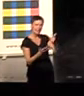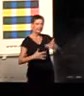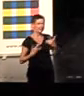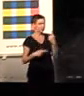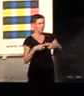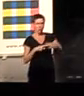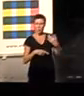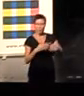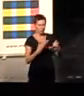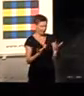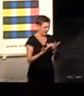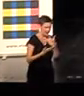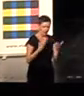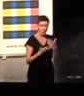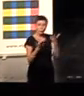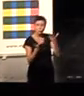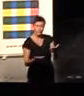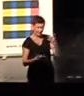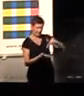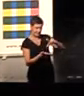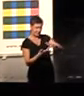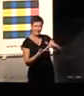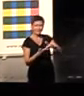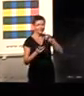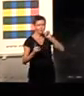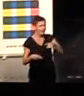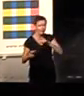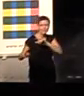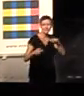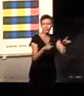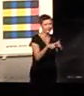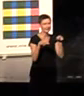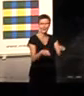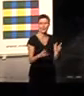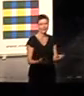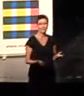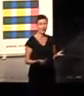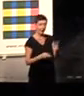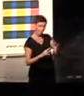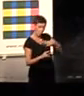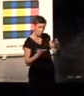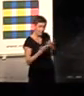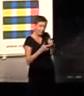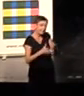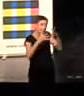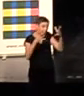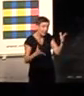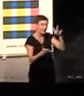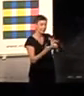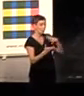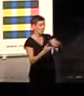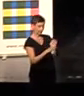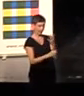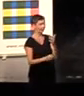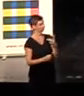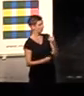urgency to day cities on not sustainable if you want to save this big cities if you want to make zit is